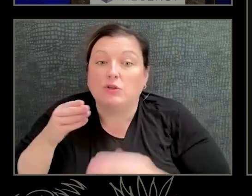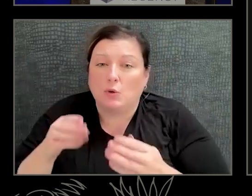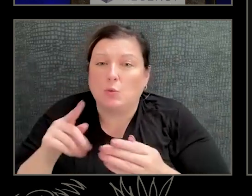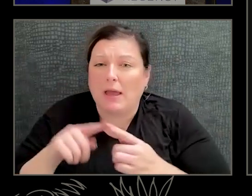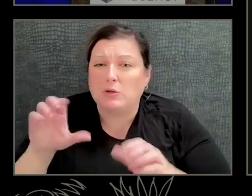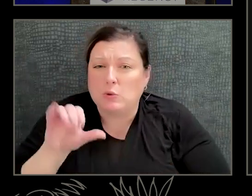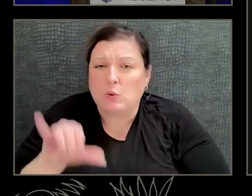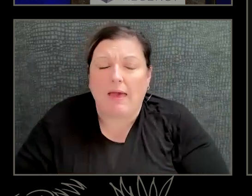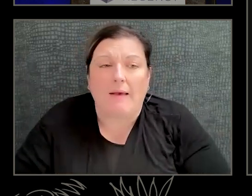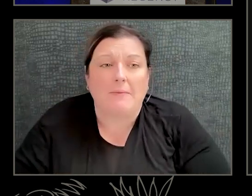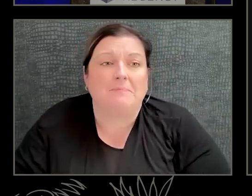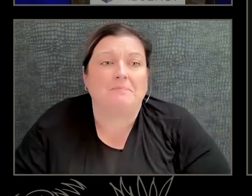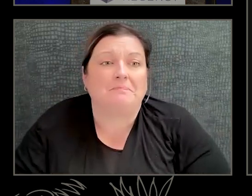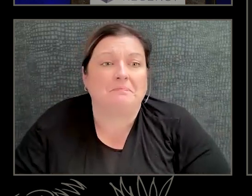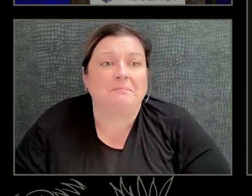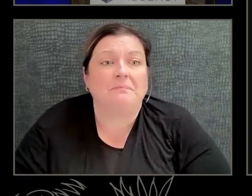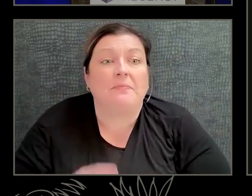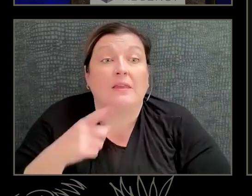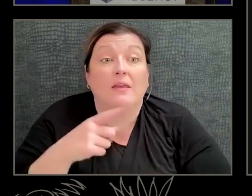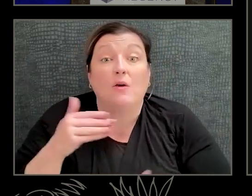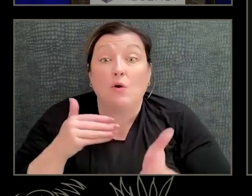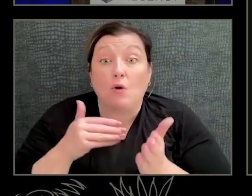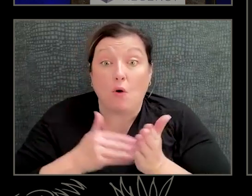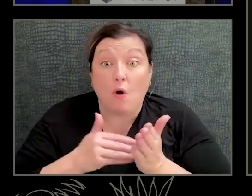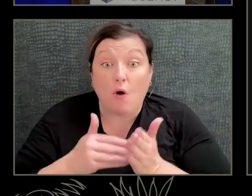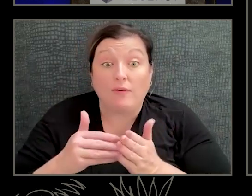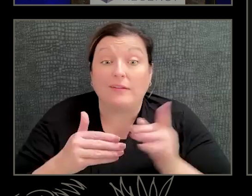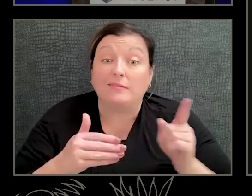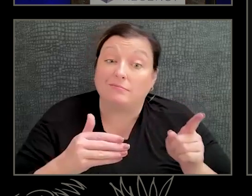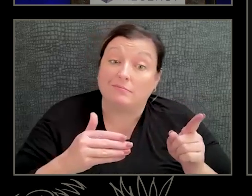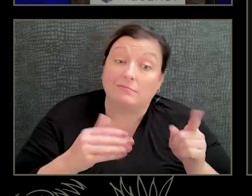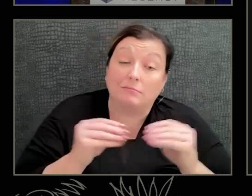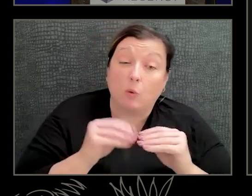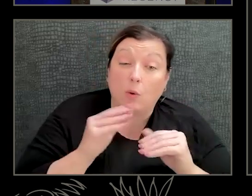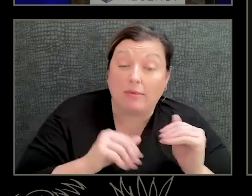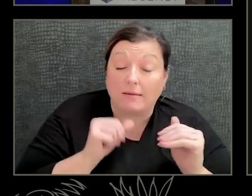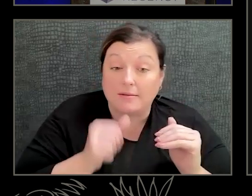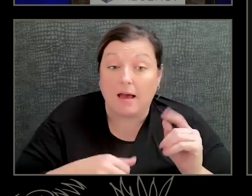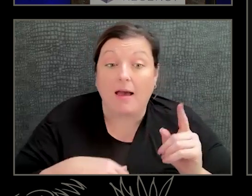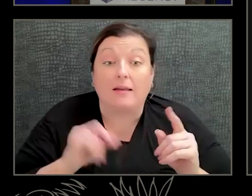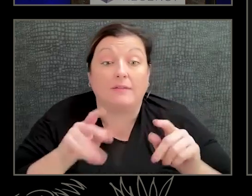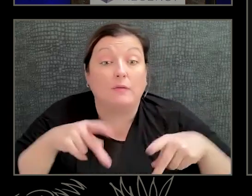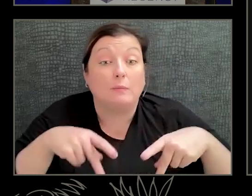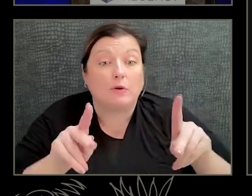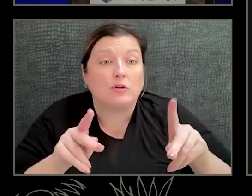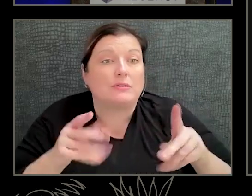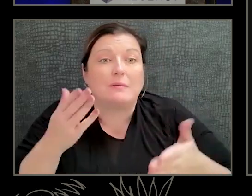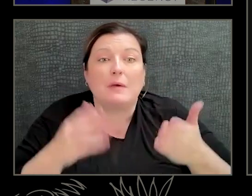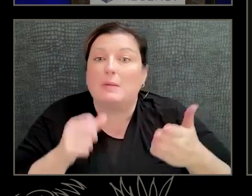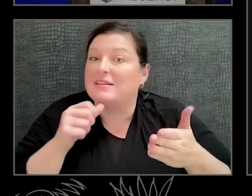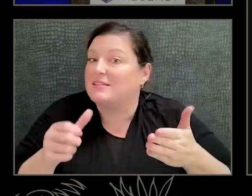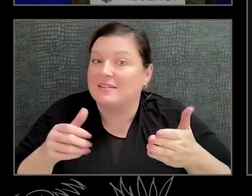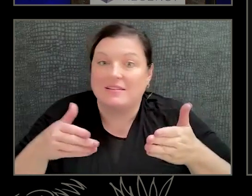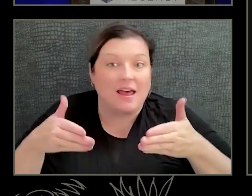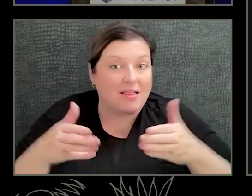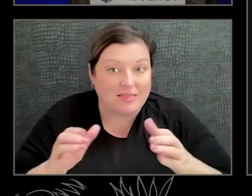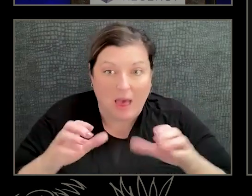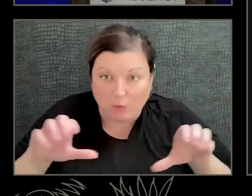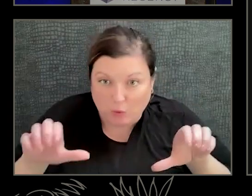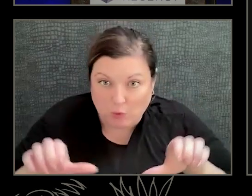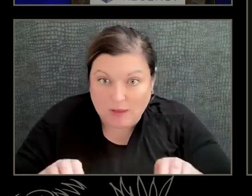Now, more often than not, even if you have the permission to perform an action, you may still not be allowed to do so because